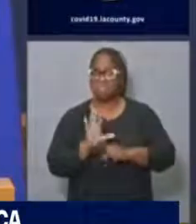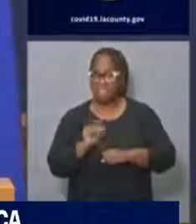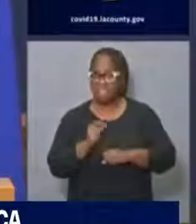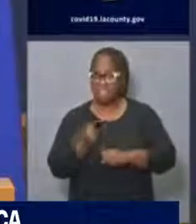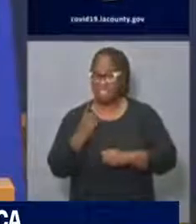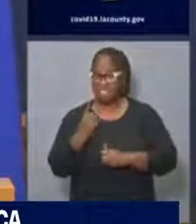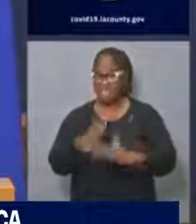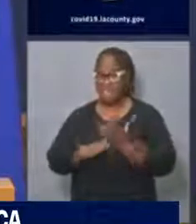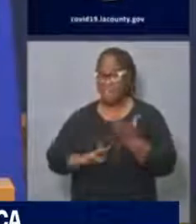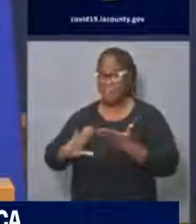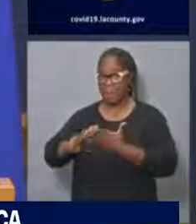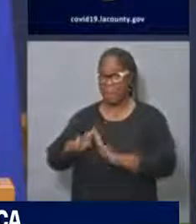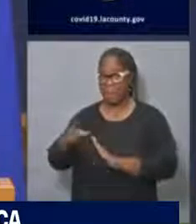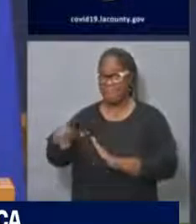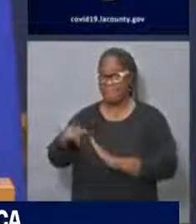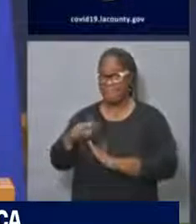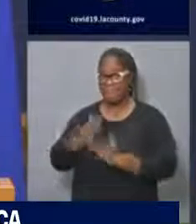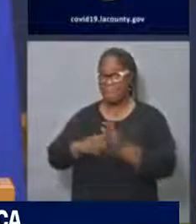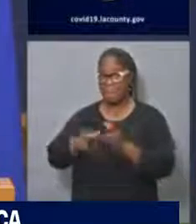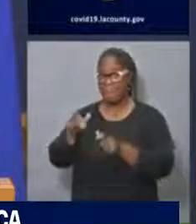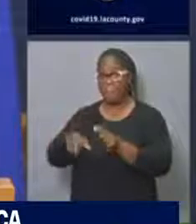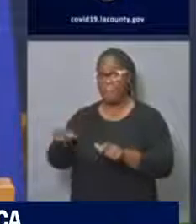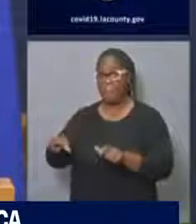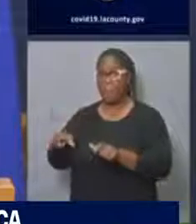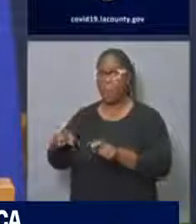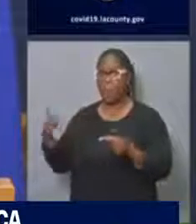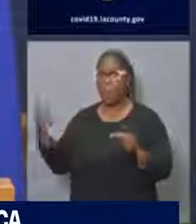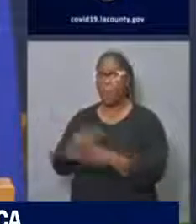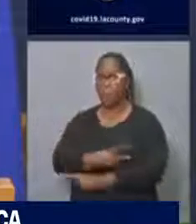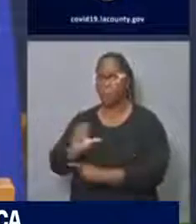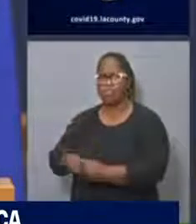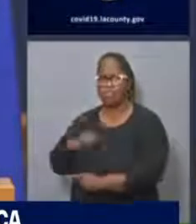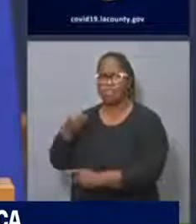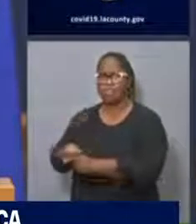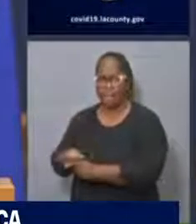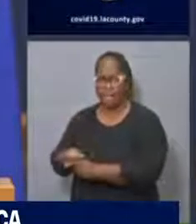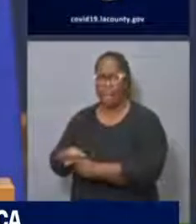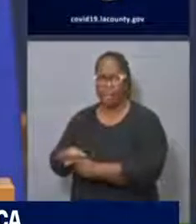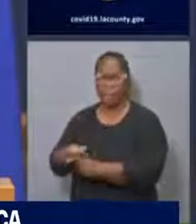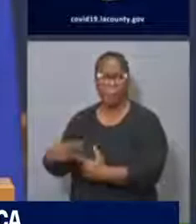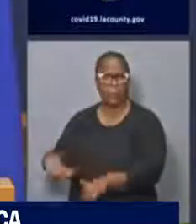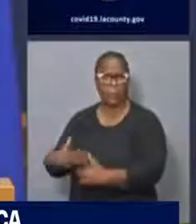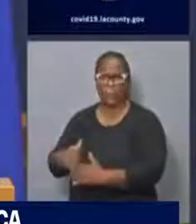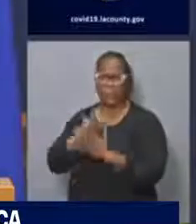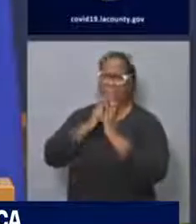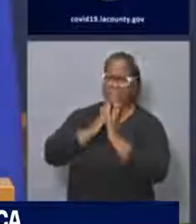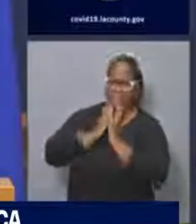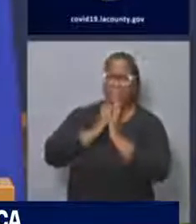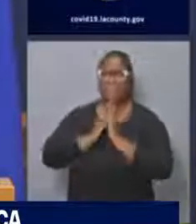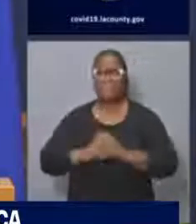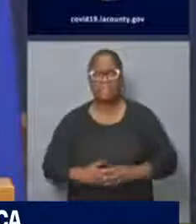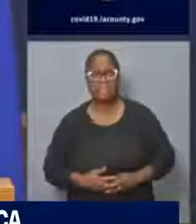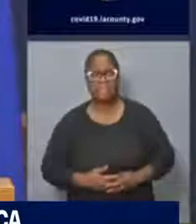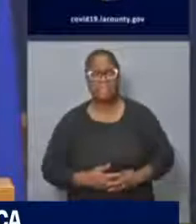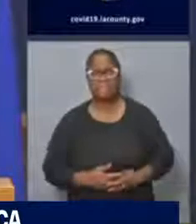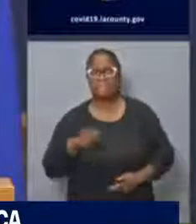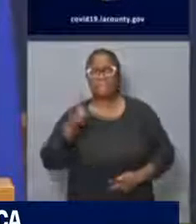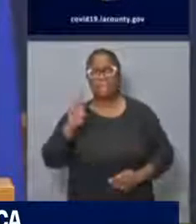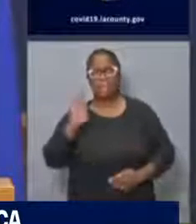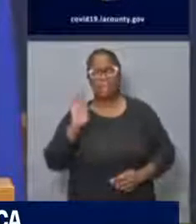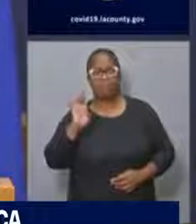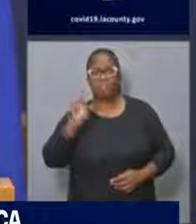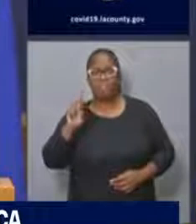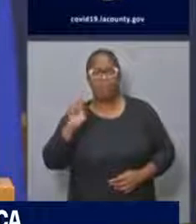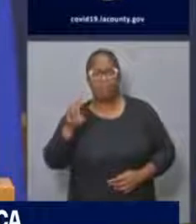communities and groups of individuals is more serious than that for others. We know, and as Dr. Ferrer just walked through in